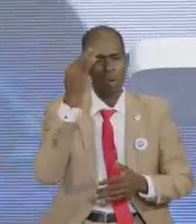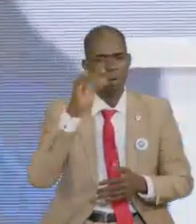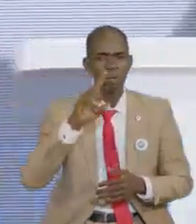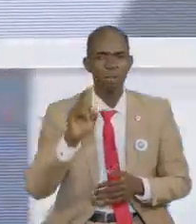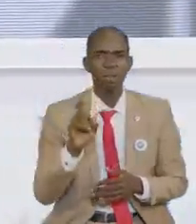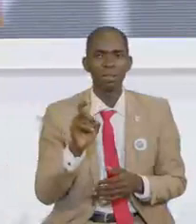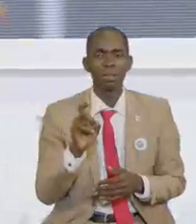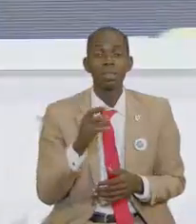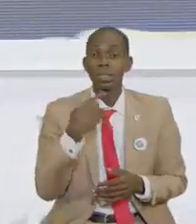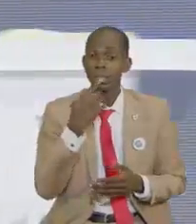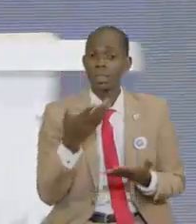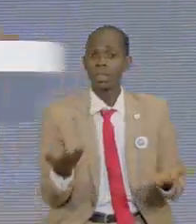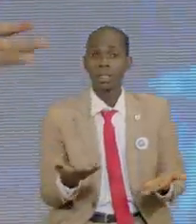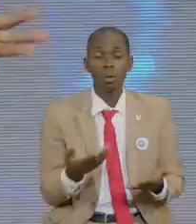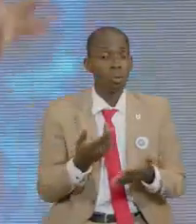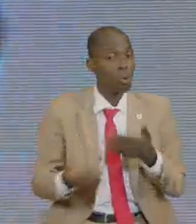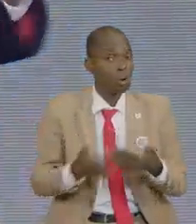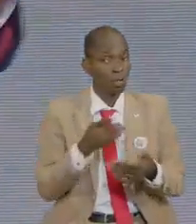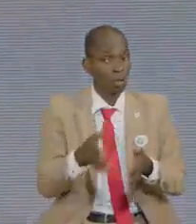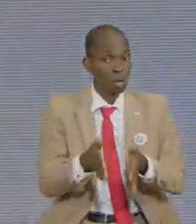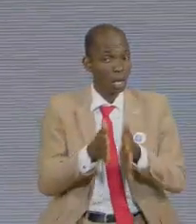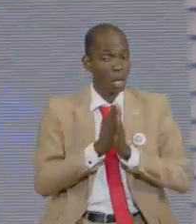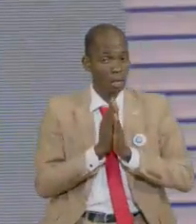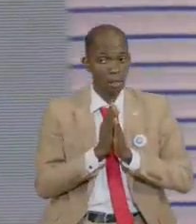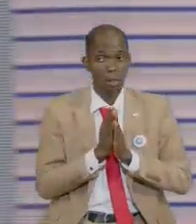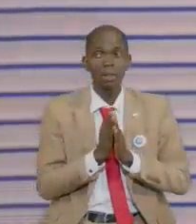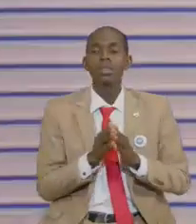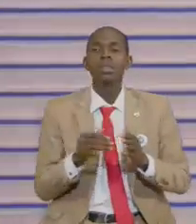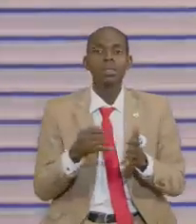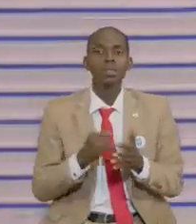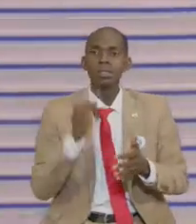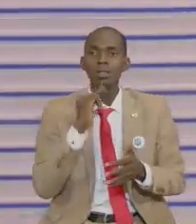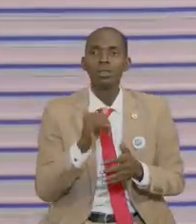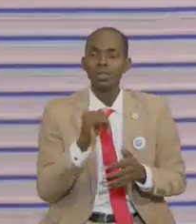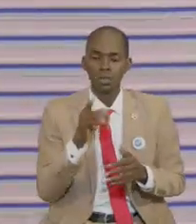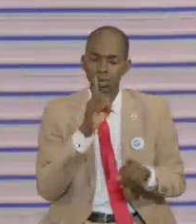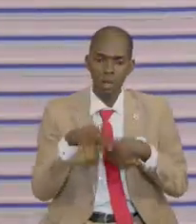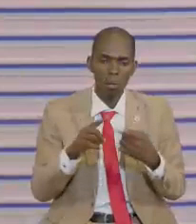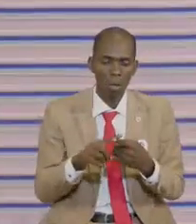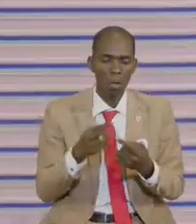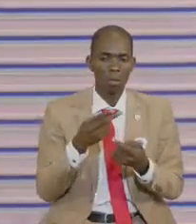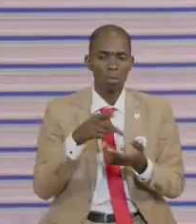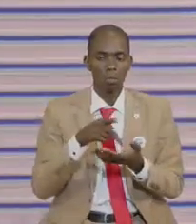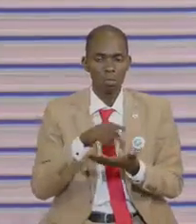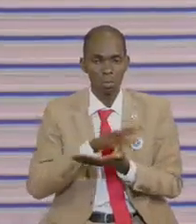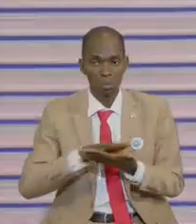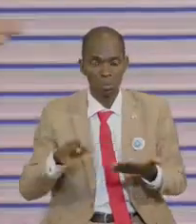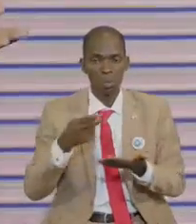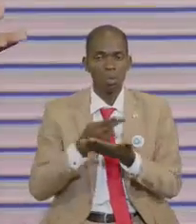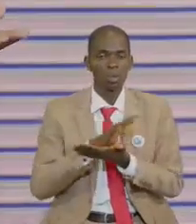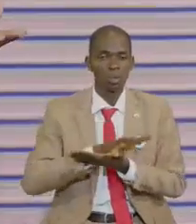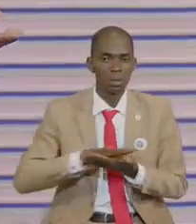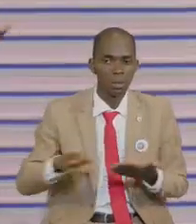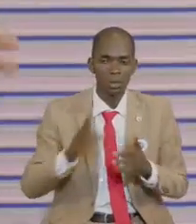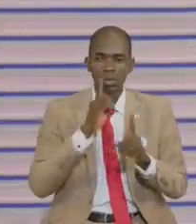He said, whatsoever you ask is not. He's talking of healing, yes. He's talking of holiness, too. He's talking of purity. He's talking